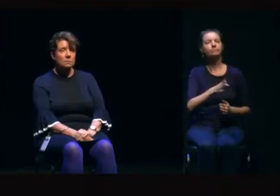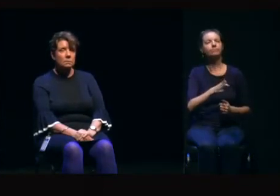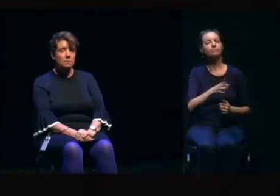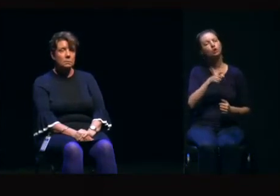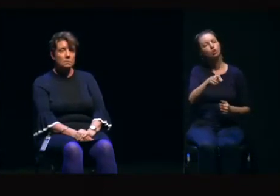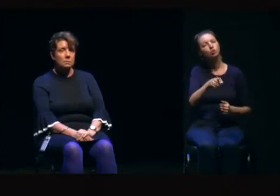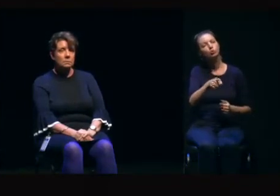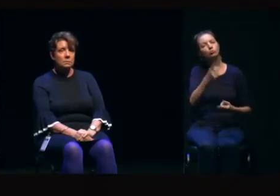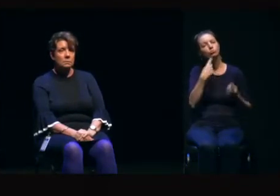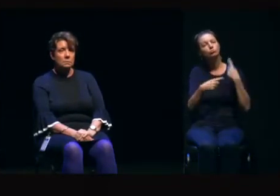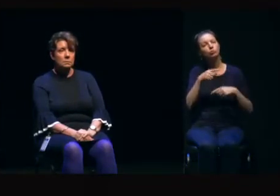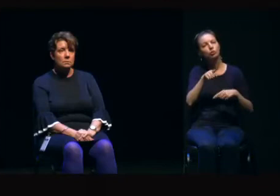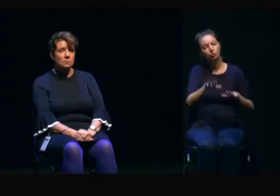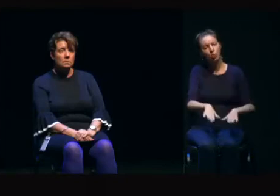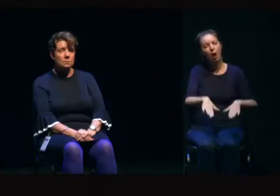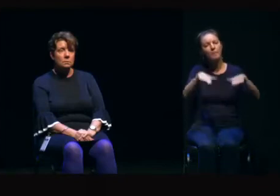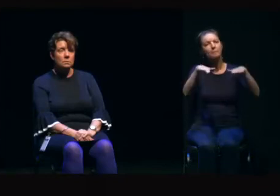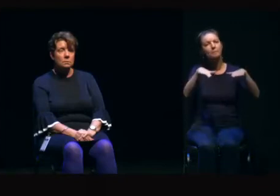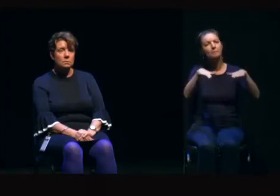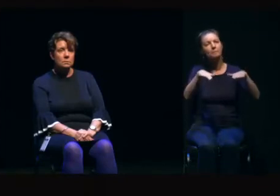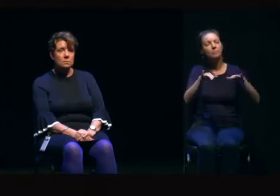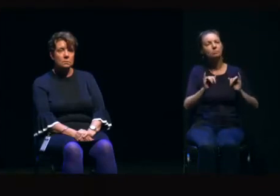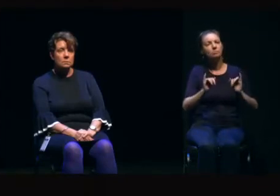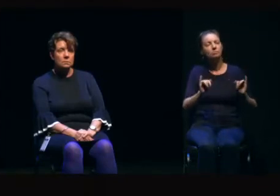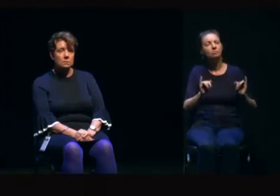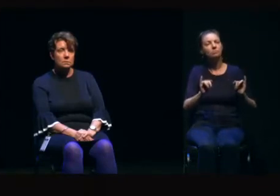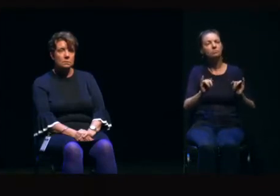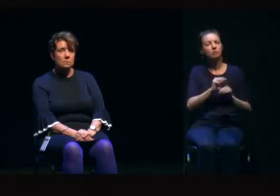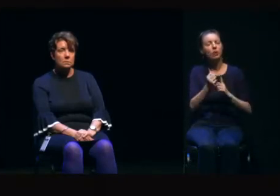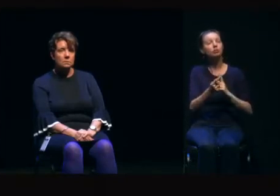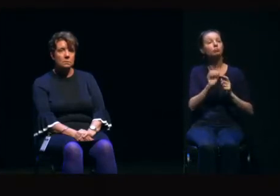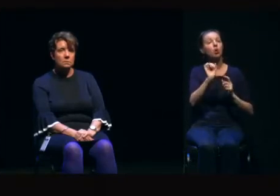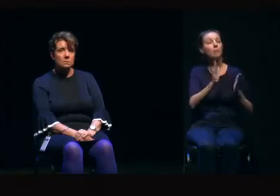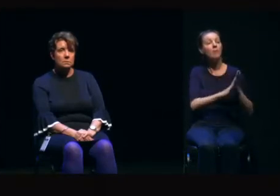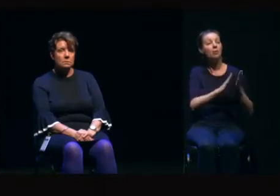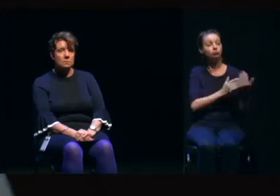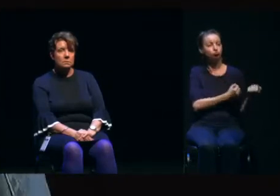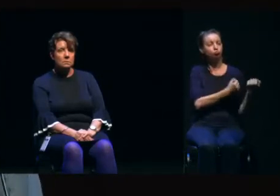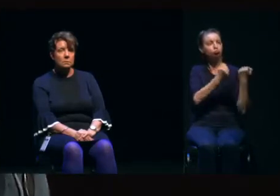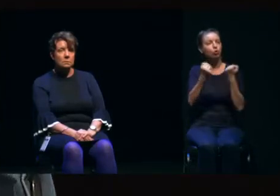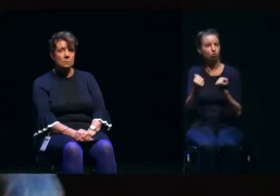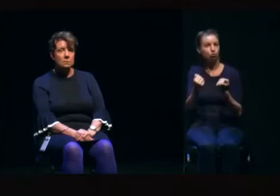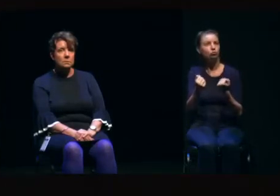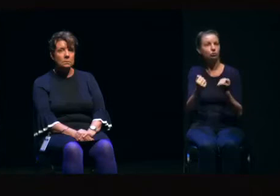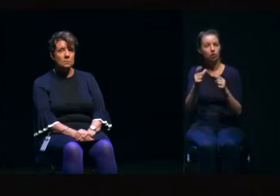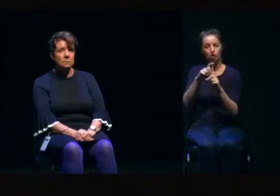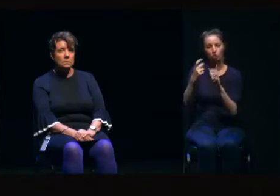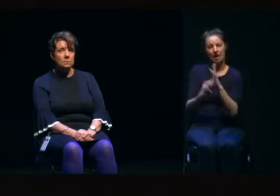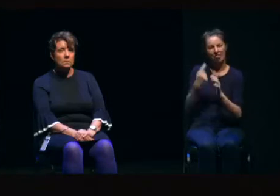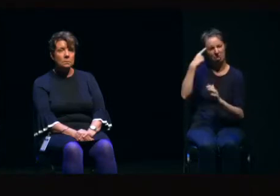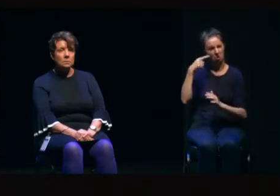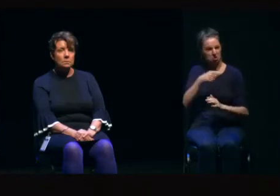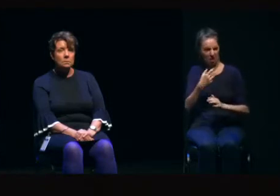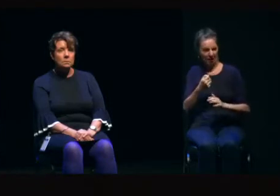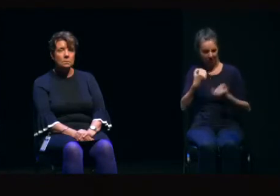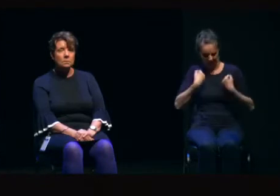said you grew up angry. In fact, your mother took you to a doctor because she thought there was something physically wrong. You had a worm or something. You were